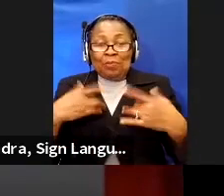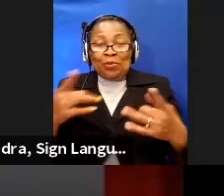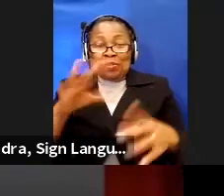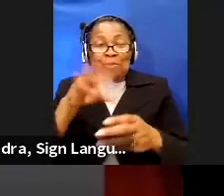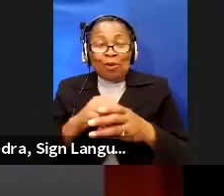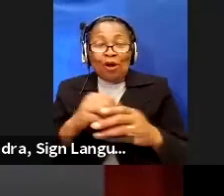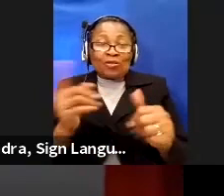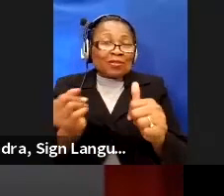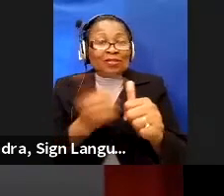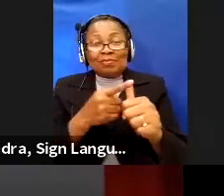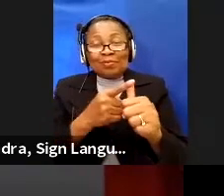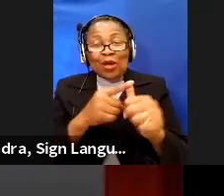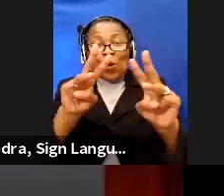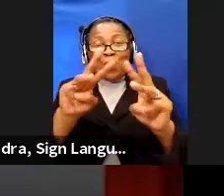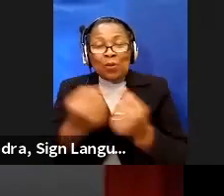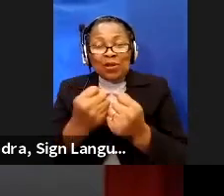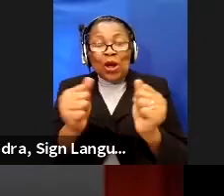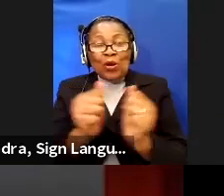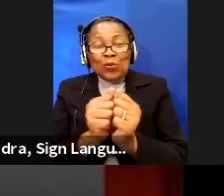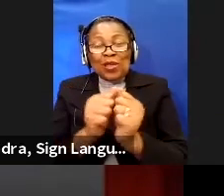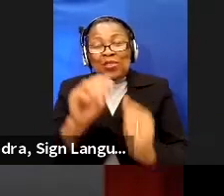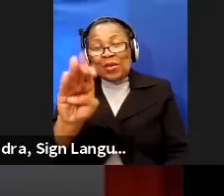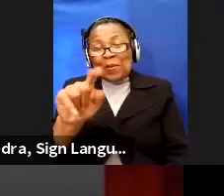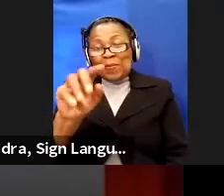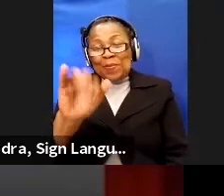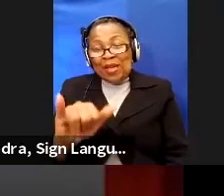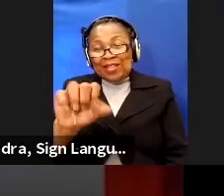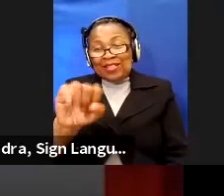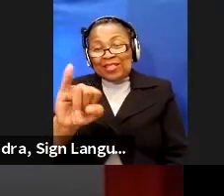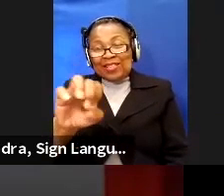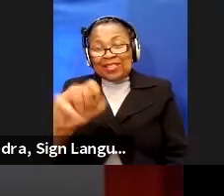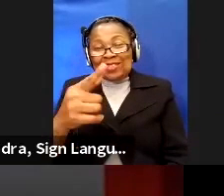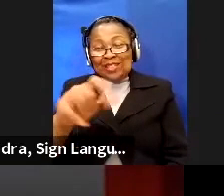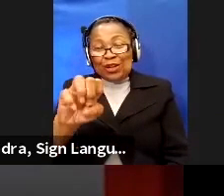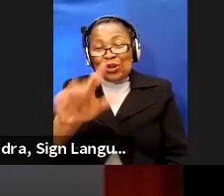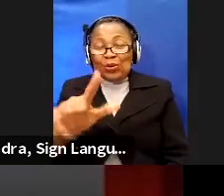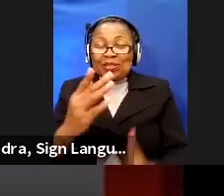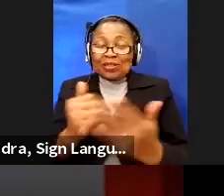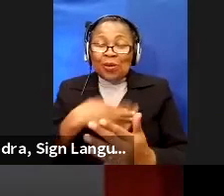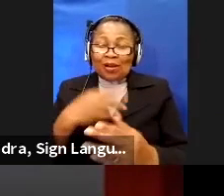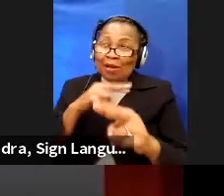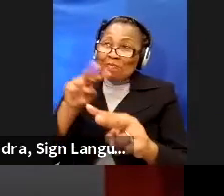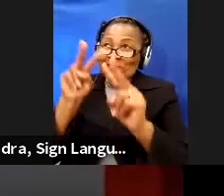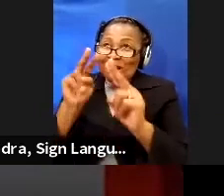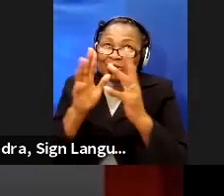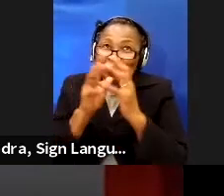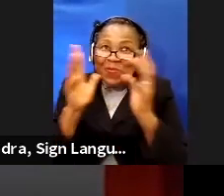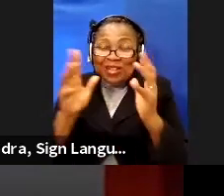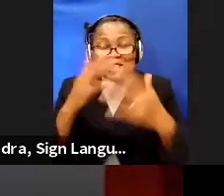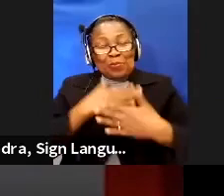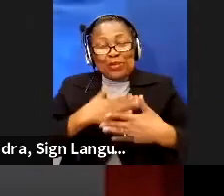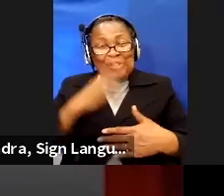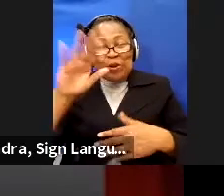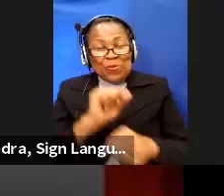inaugural webinar here with Betty Siegel, someone that I admire very much, and I appreciate all the works that she's done.